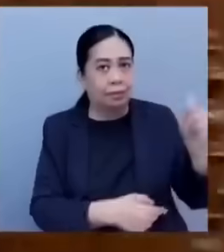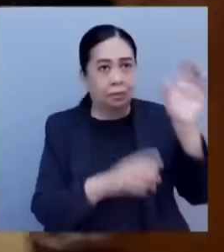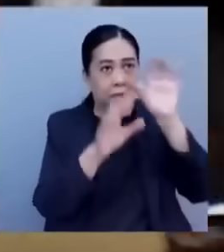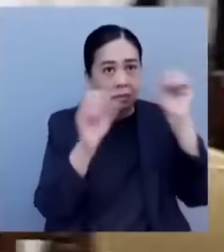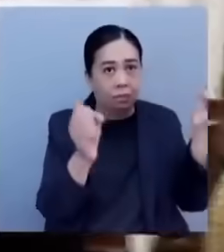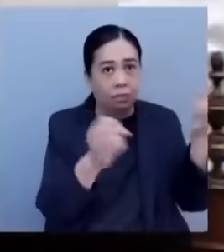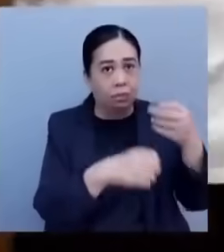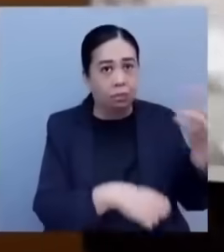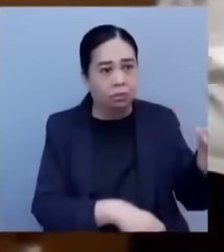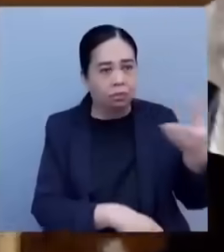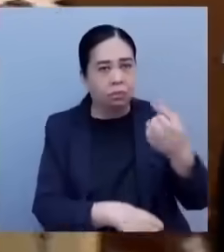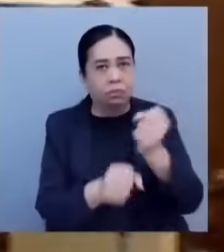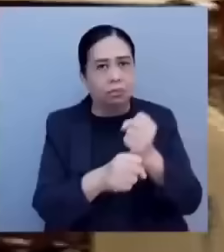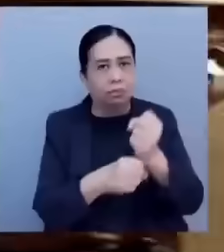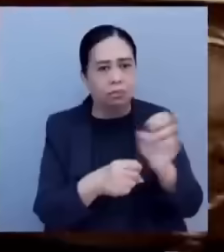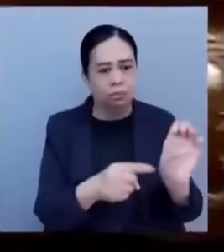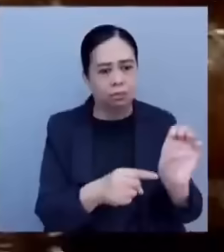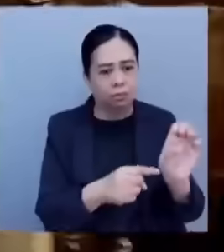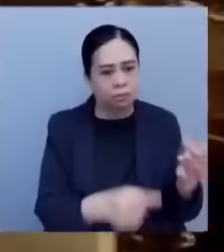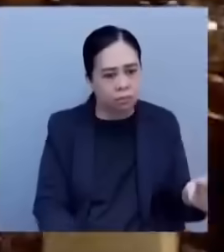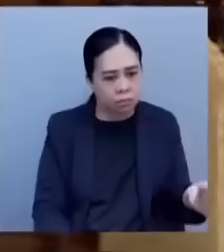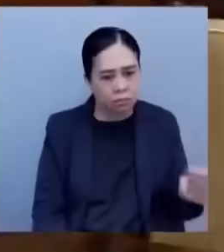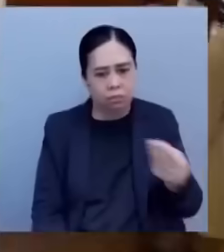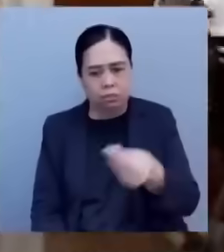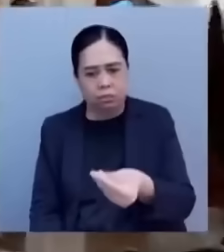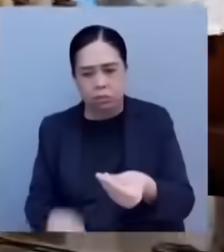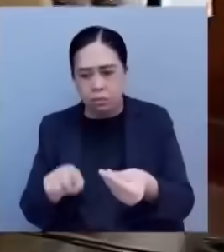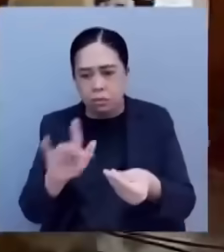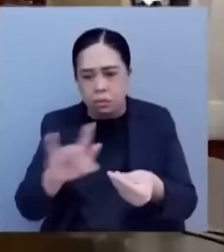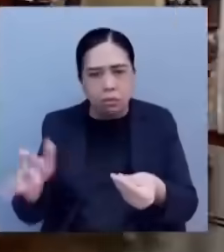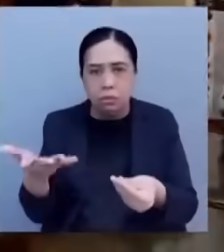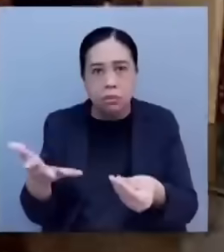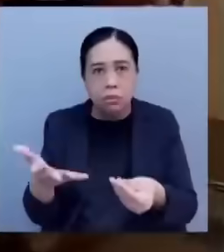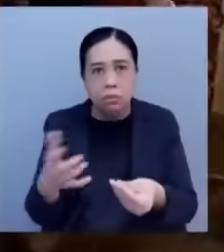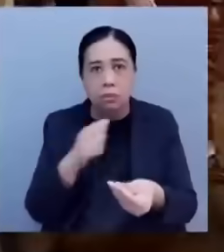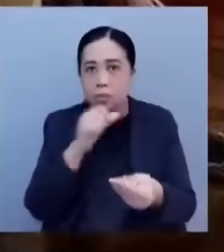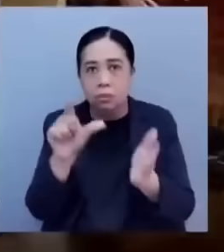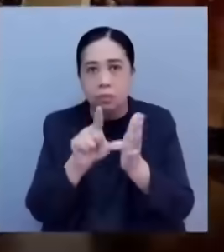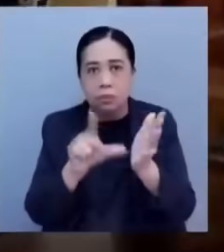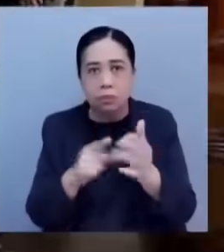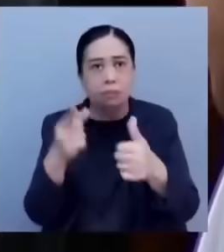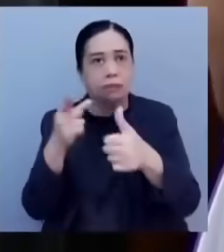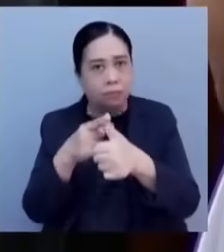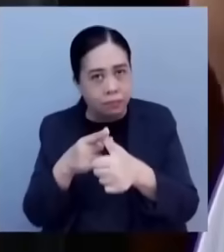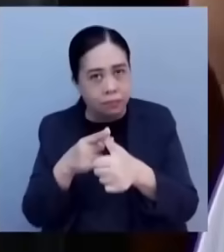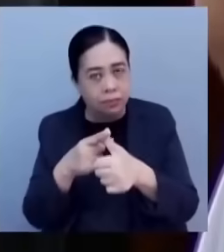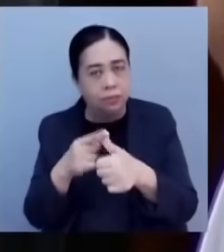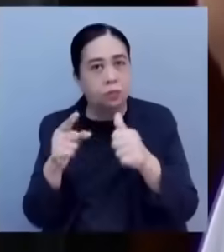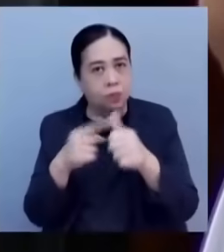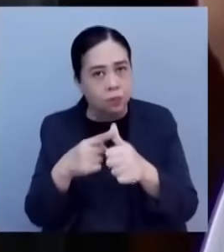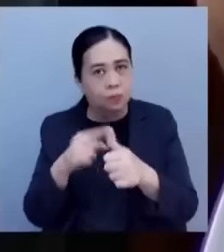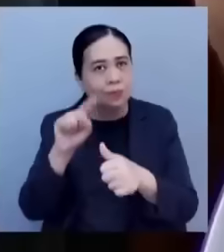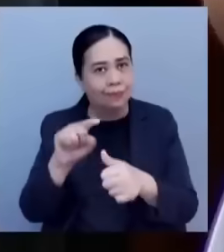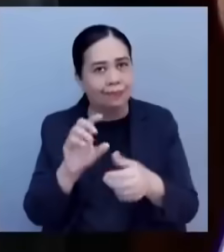to create a fund which is not created by law first. So